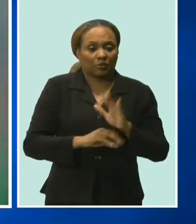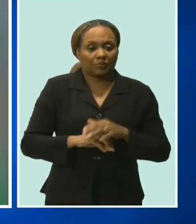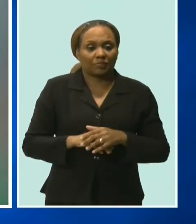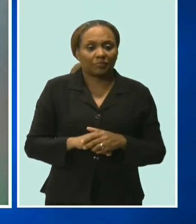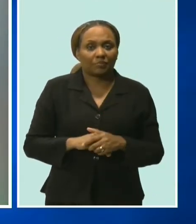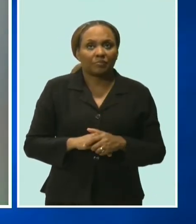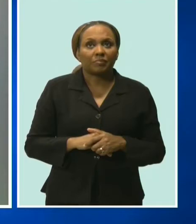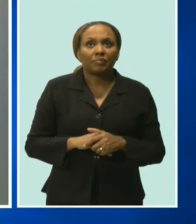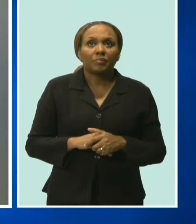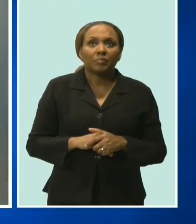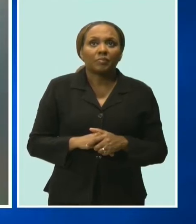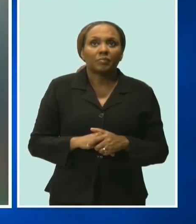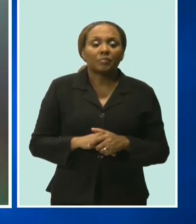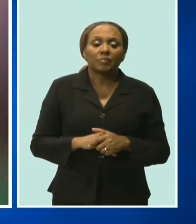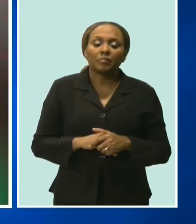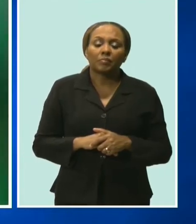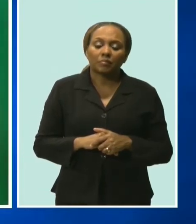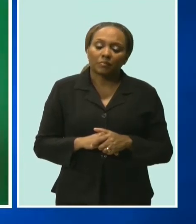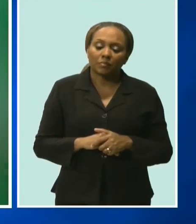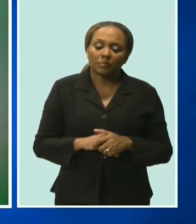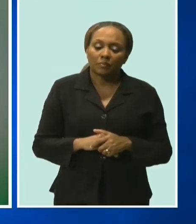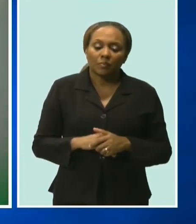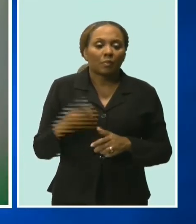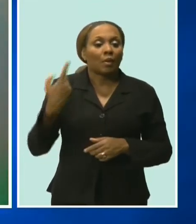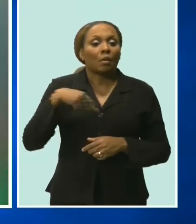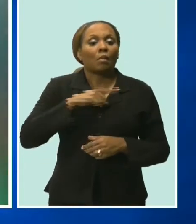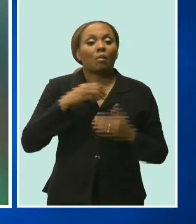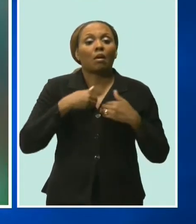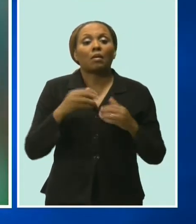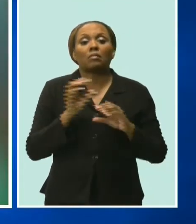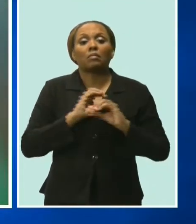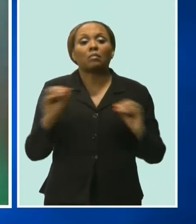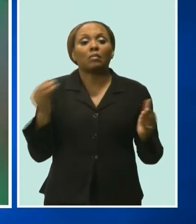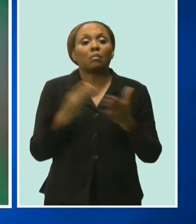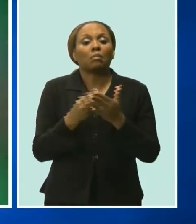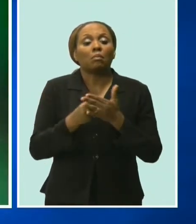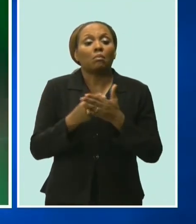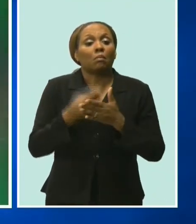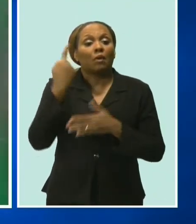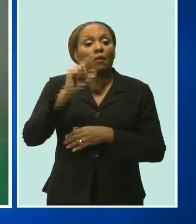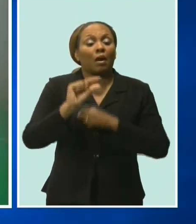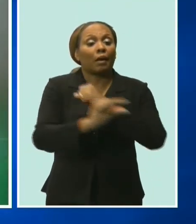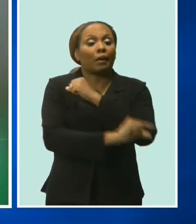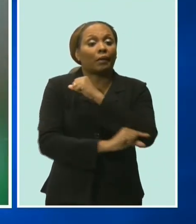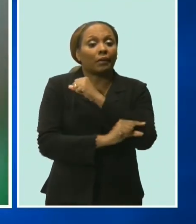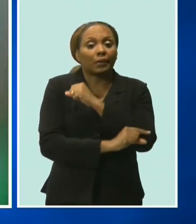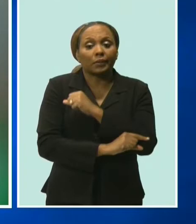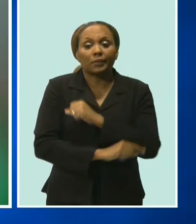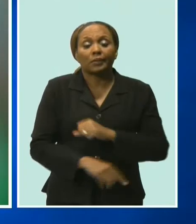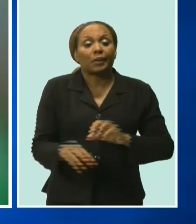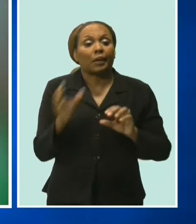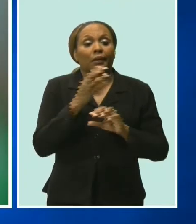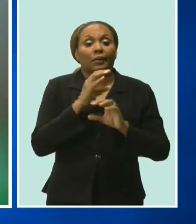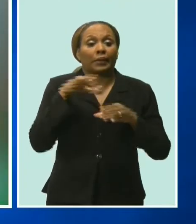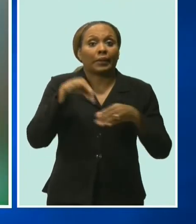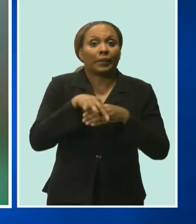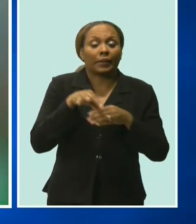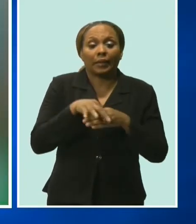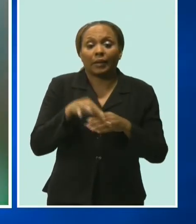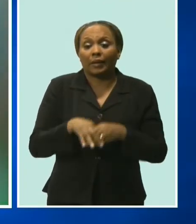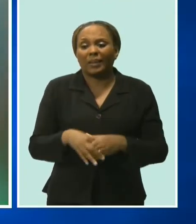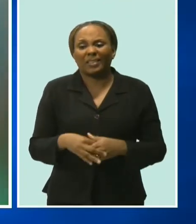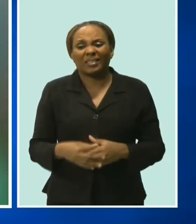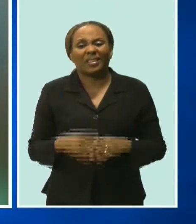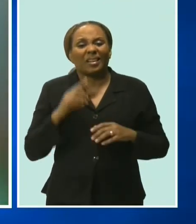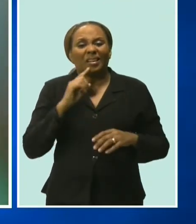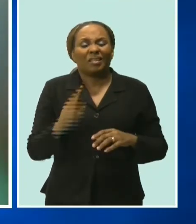basically in a state of crisis. We have no money to man the affairs of this country, and this election episode has